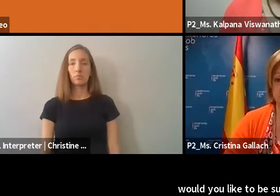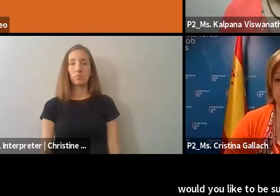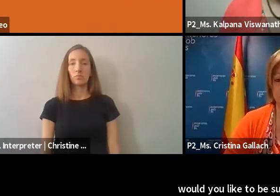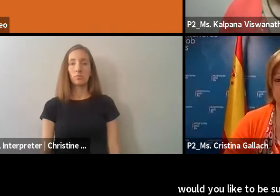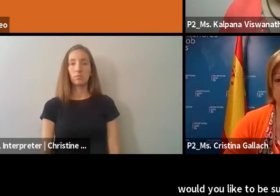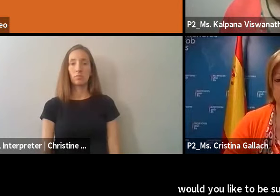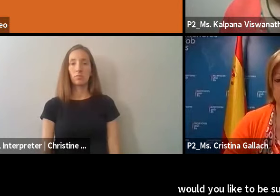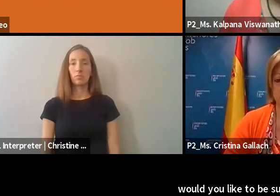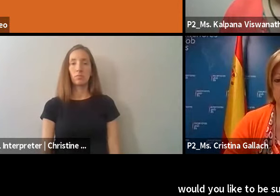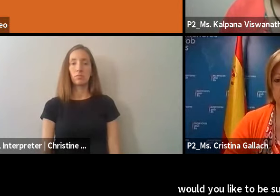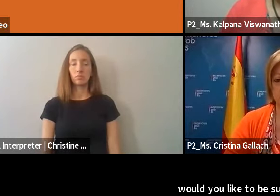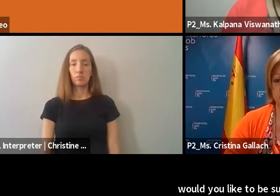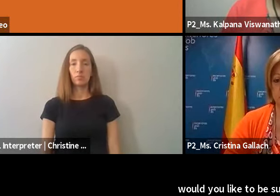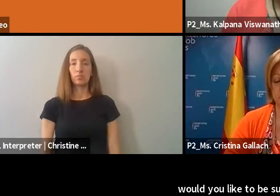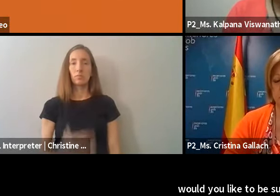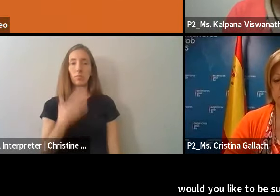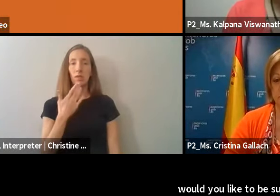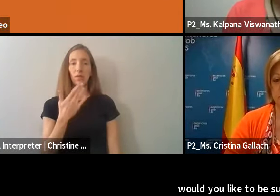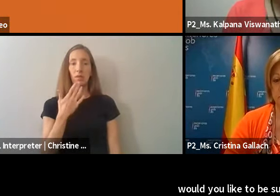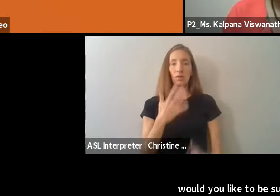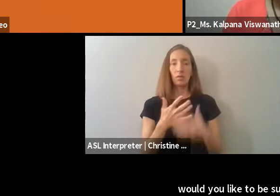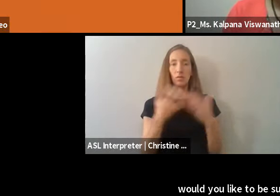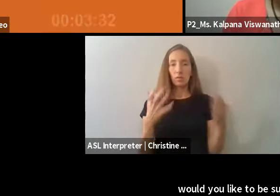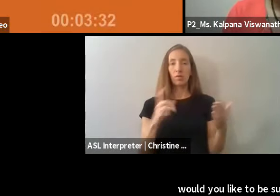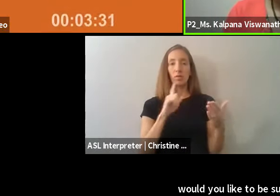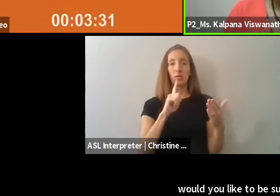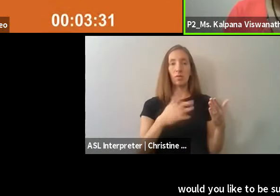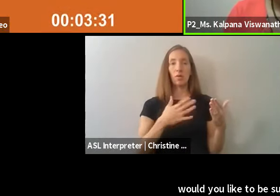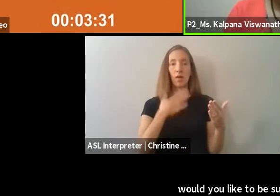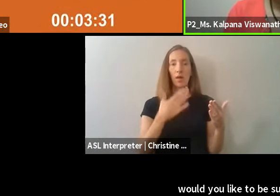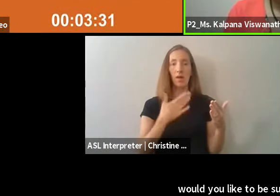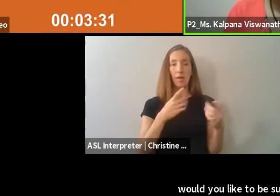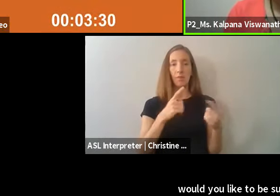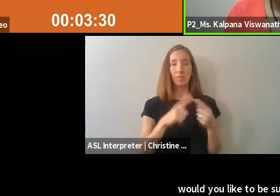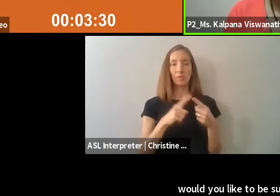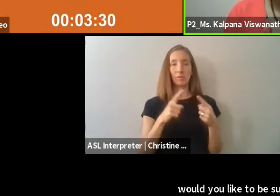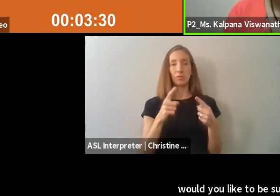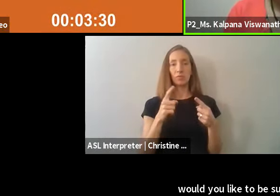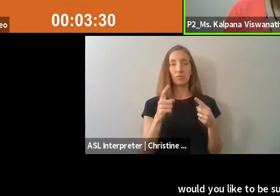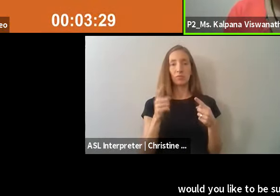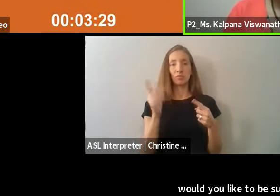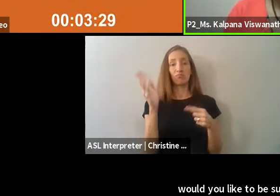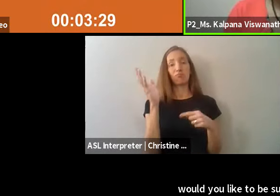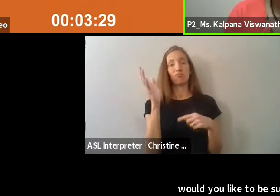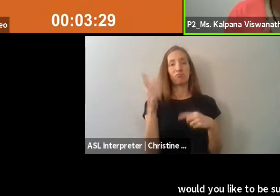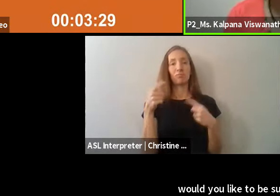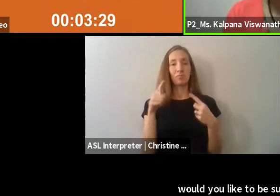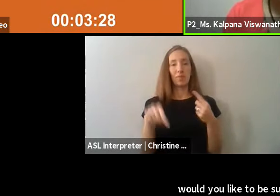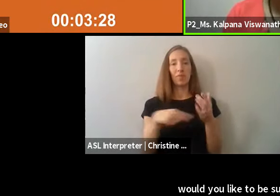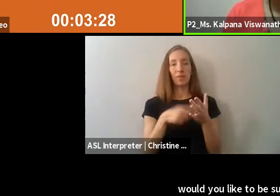Yeah, thank you very much. I'm very happy to speak at this very important event on behalf of the